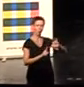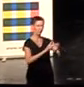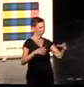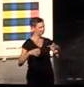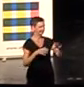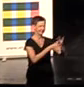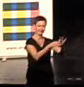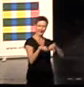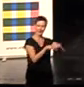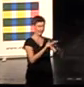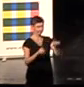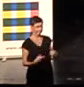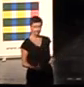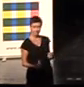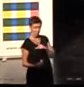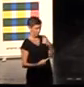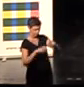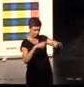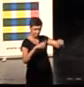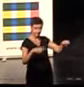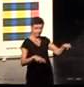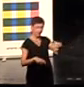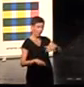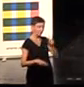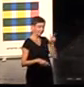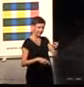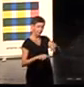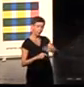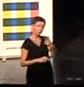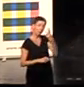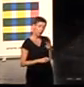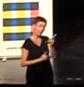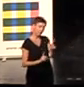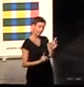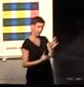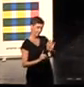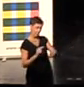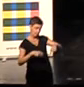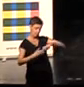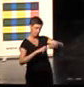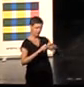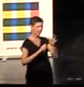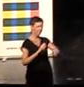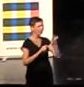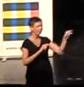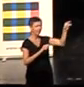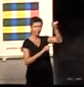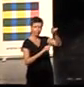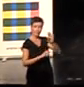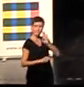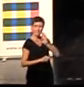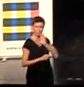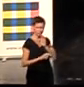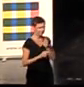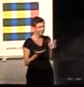en wie het lood in brussels werd toeters of de population as for in origins en de belgian steeds